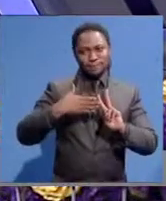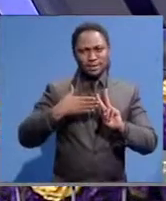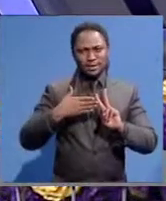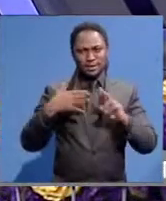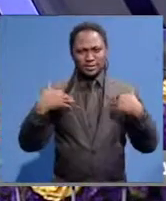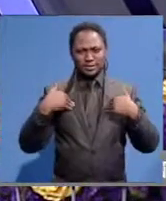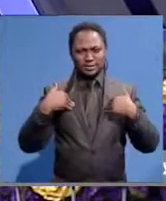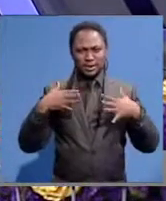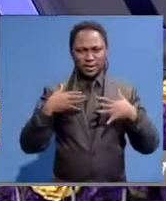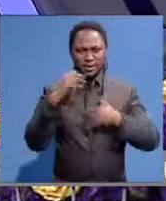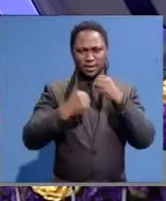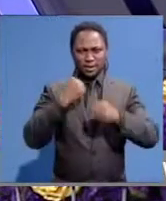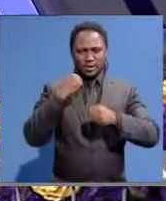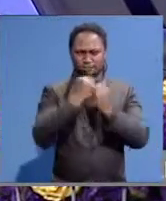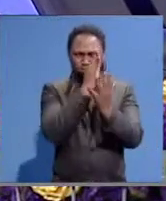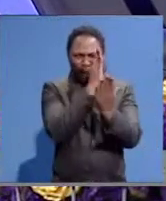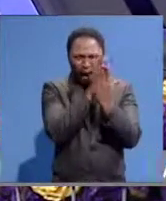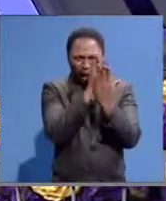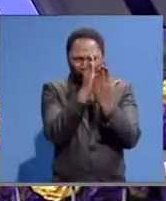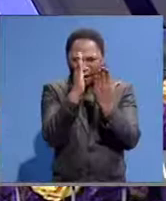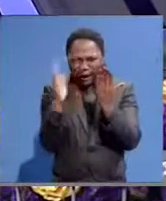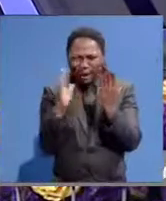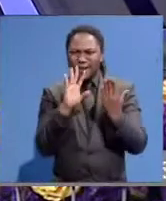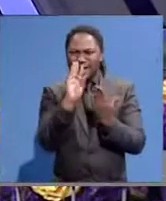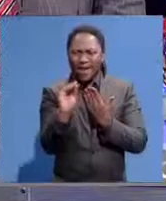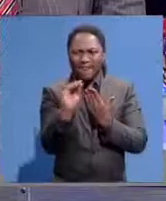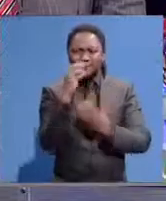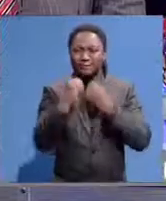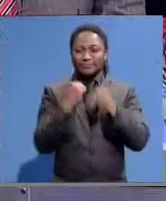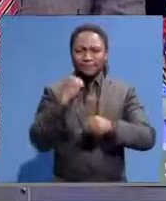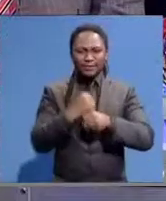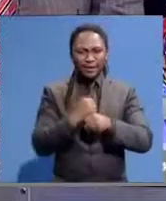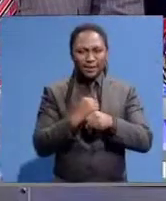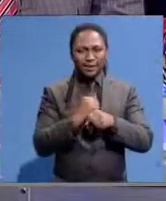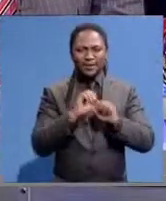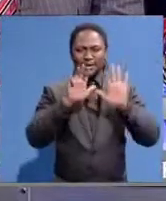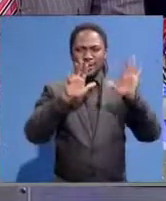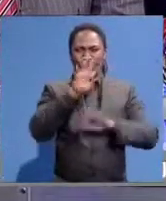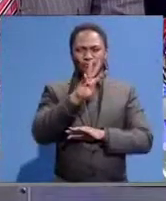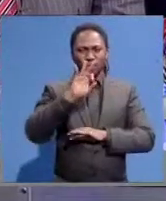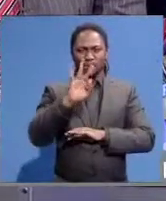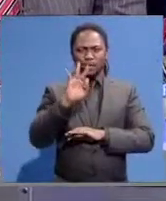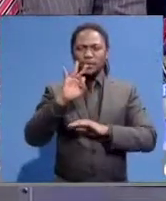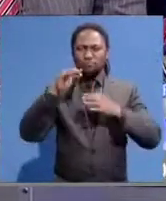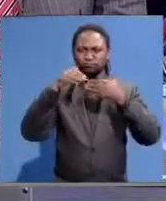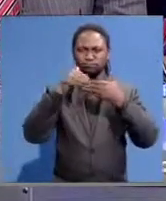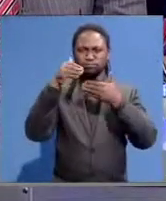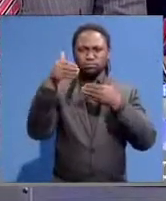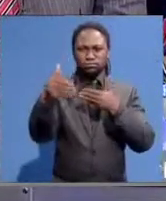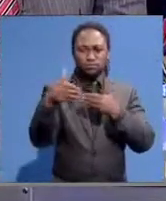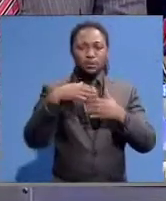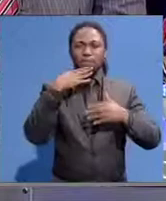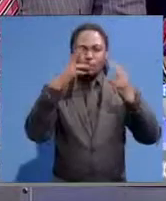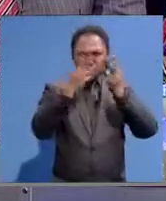to 1989 to get his LLB, and he failed over 30 university courses in that period of time, which tells us something about him,